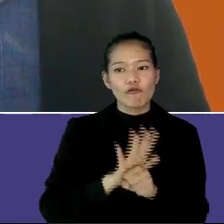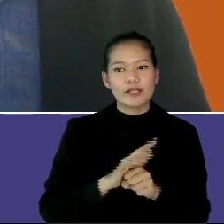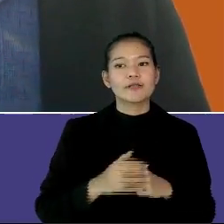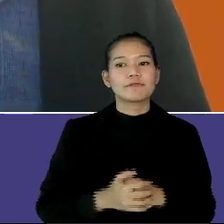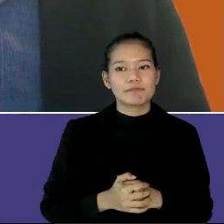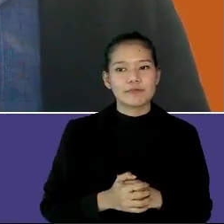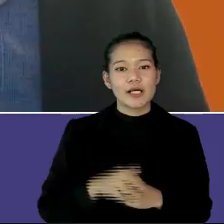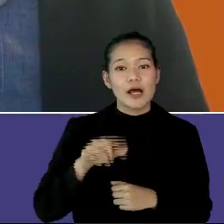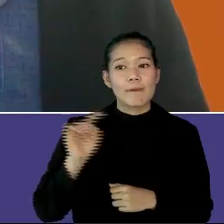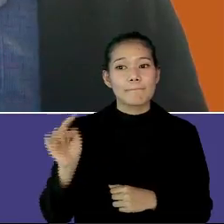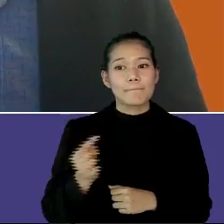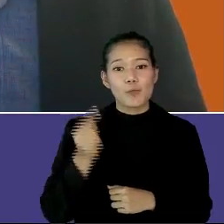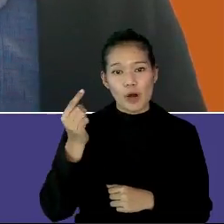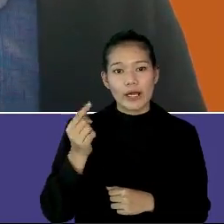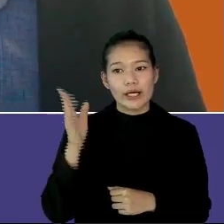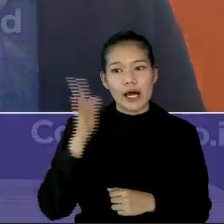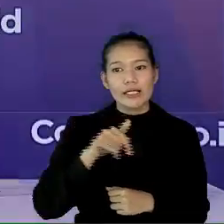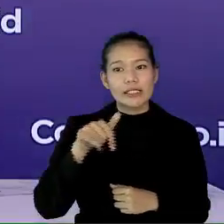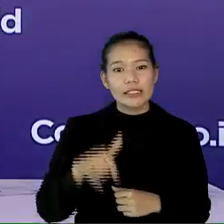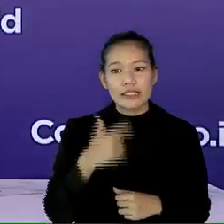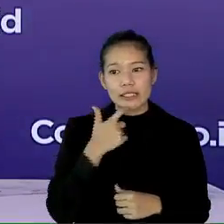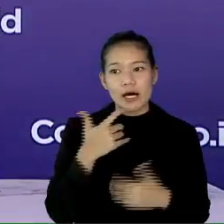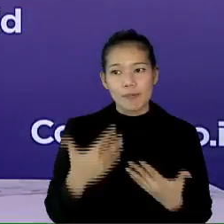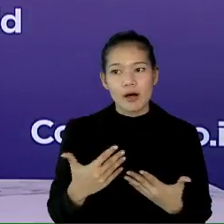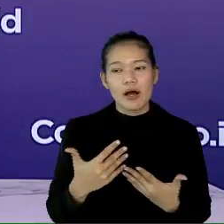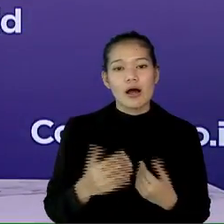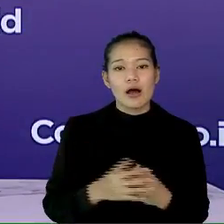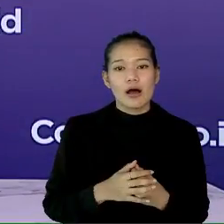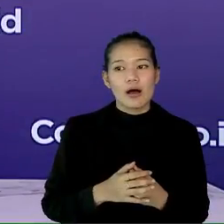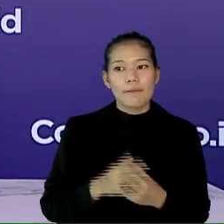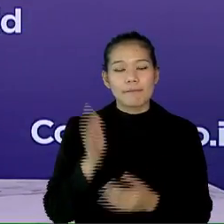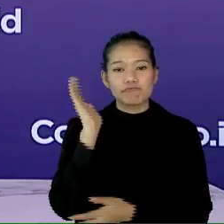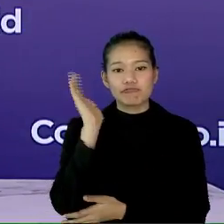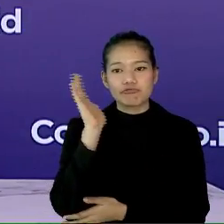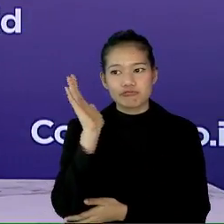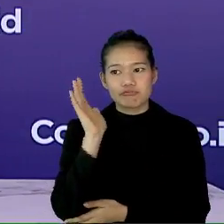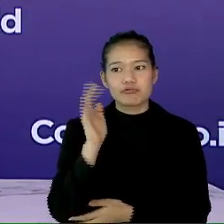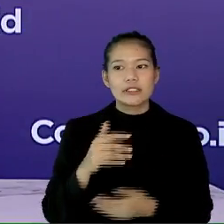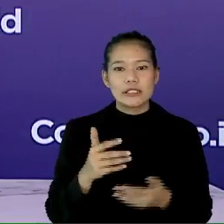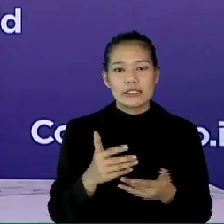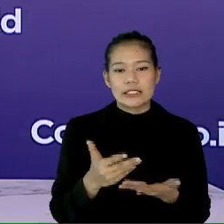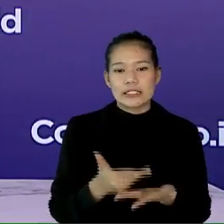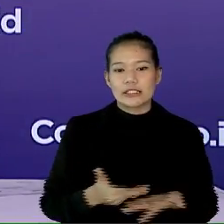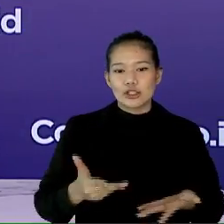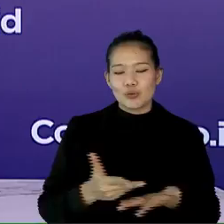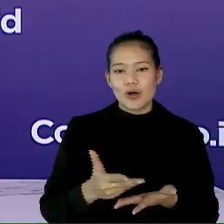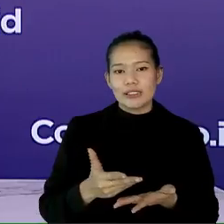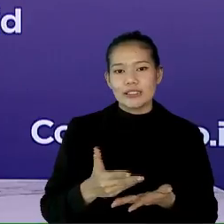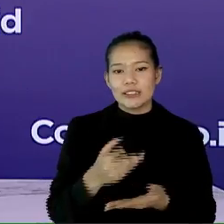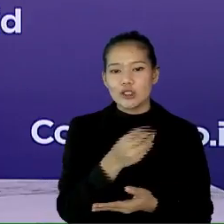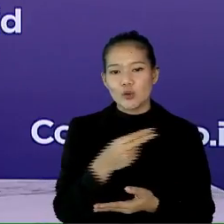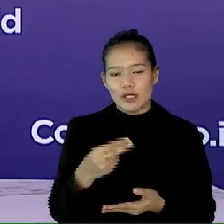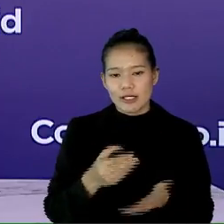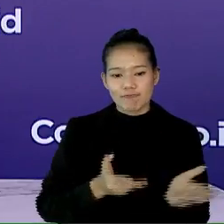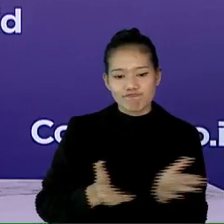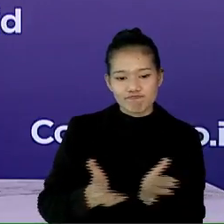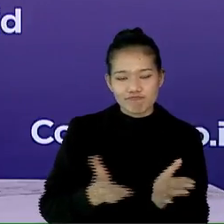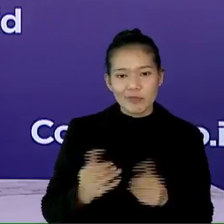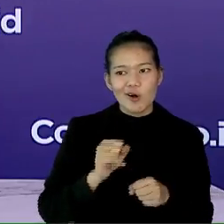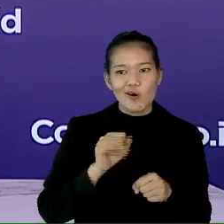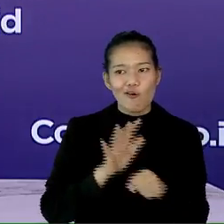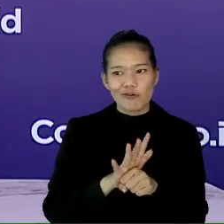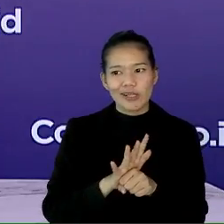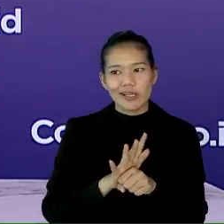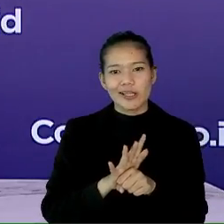I will start today's session with a brief presentations on Indonesia COVID-19 management as of